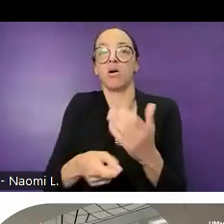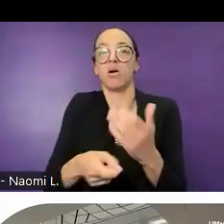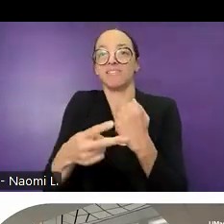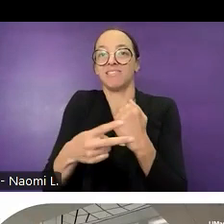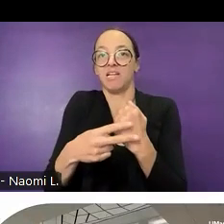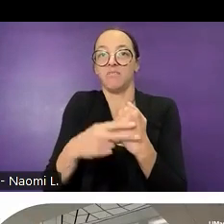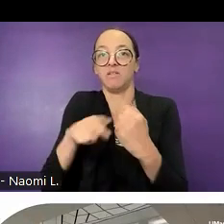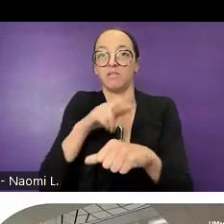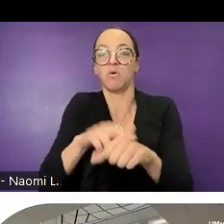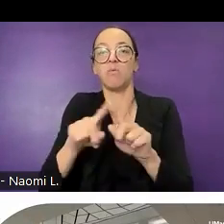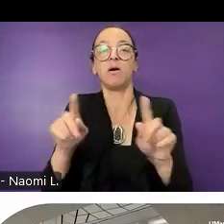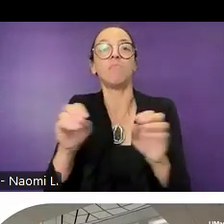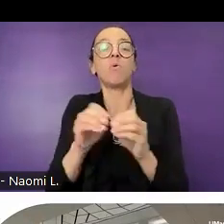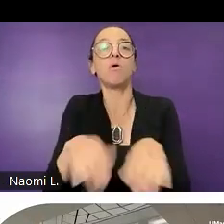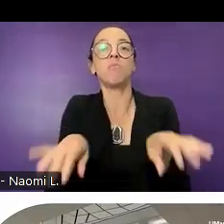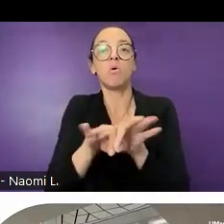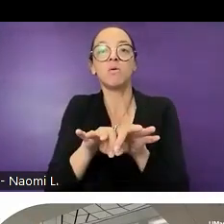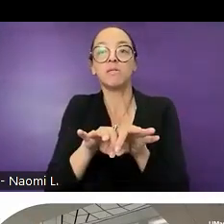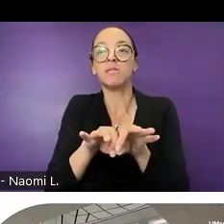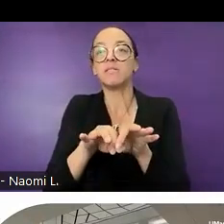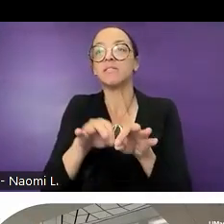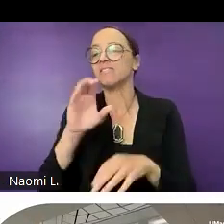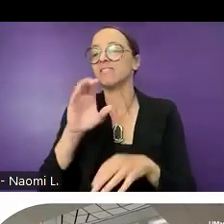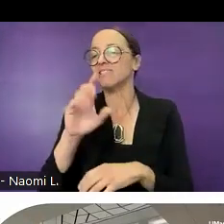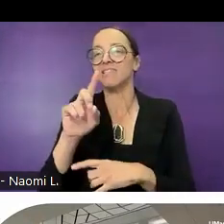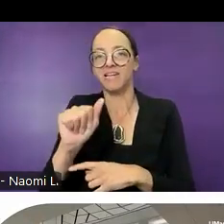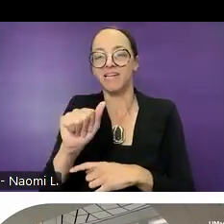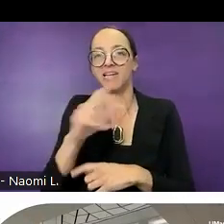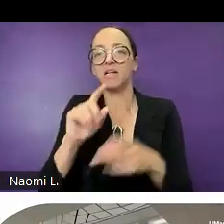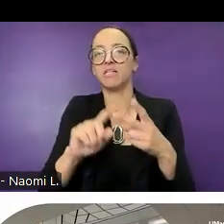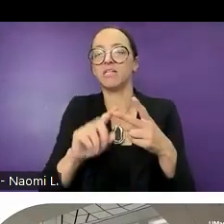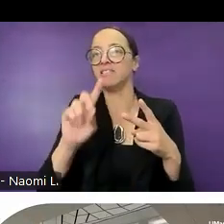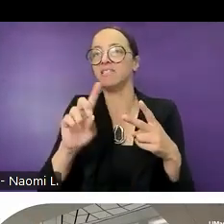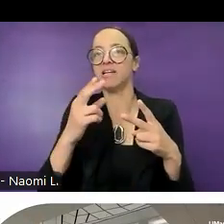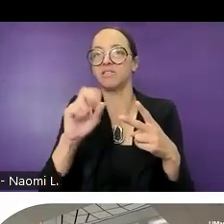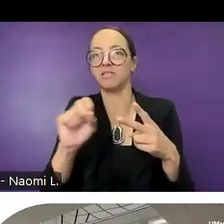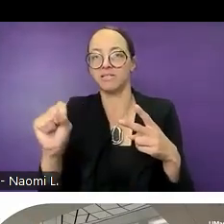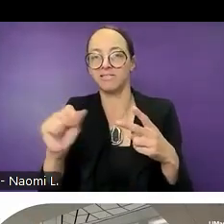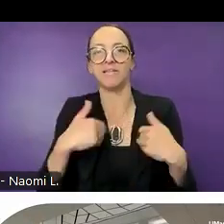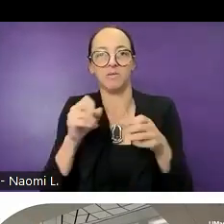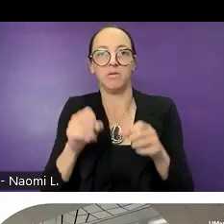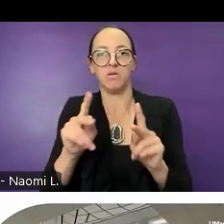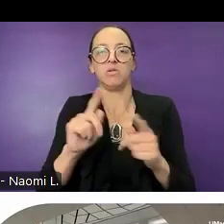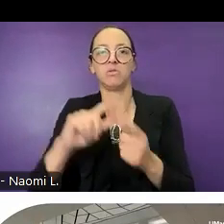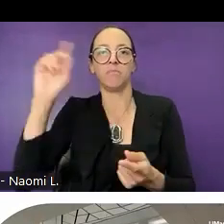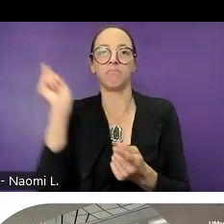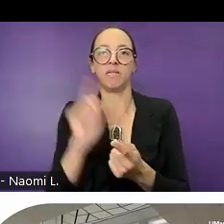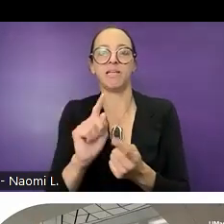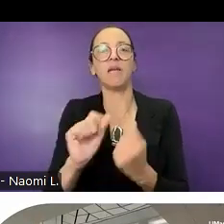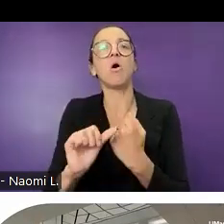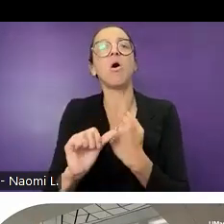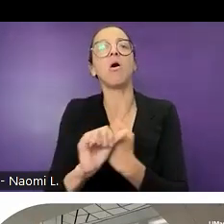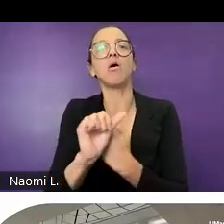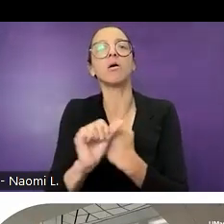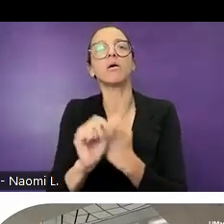DHCS have a real opportunity to mitigate the harm of leaving this population's needs unmet